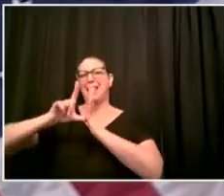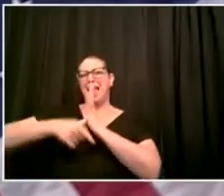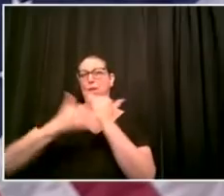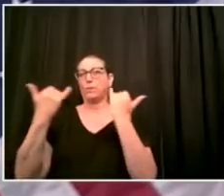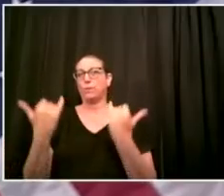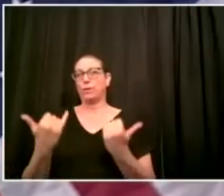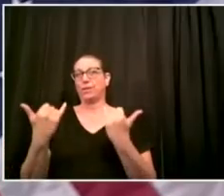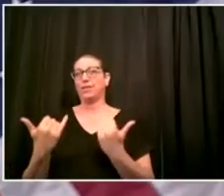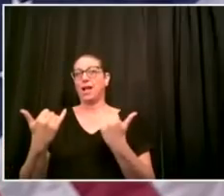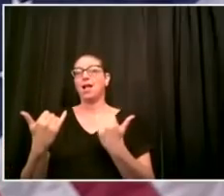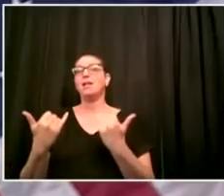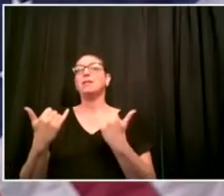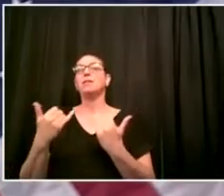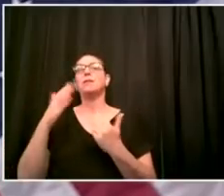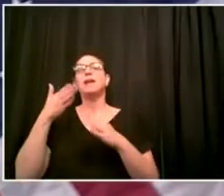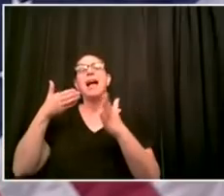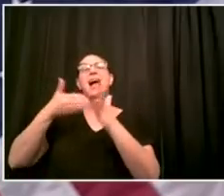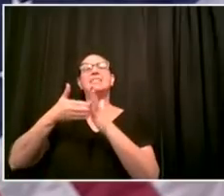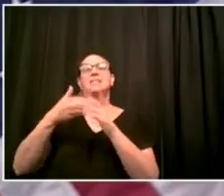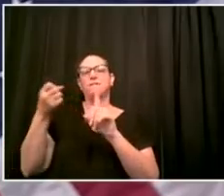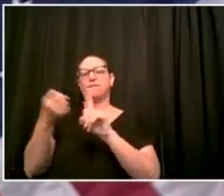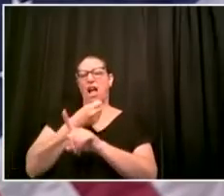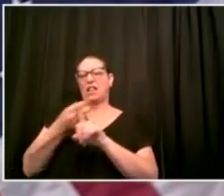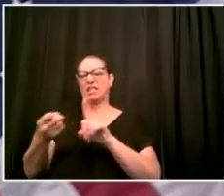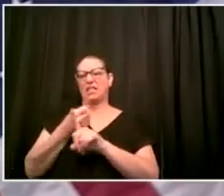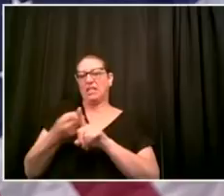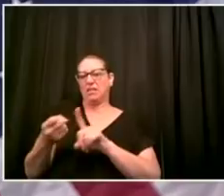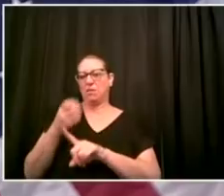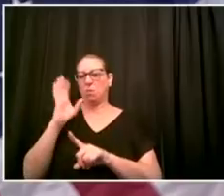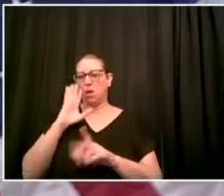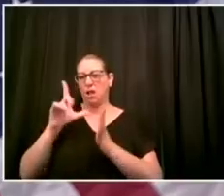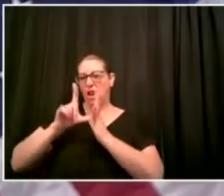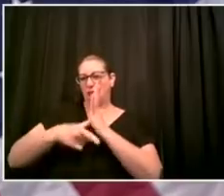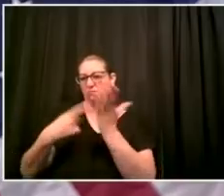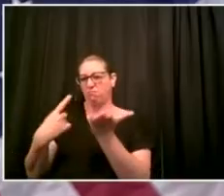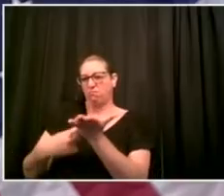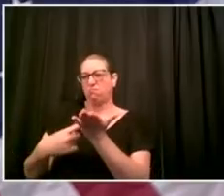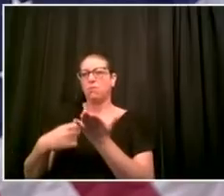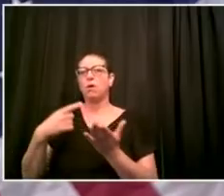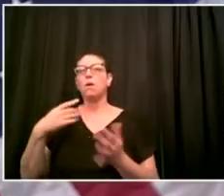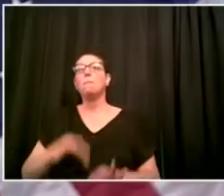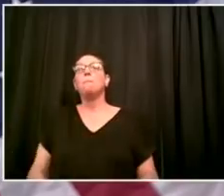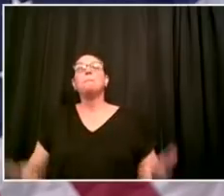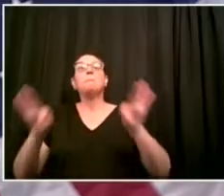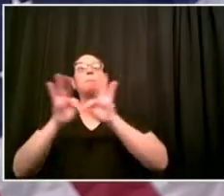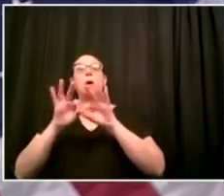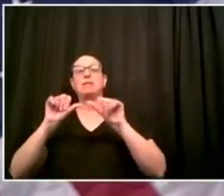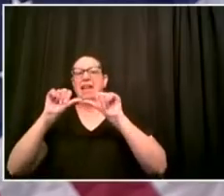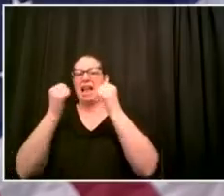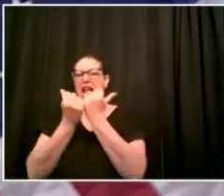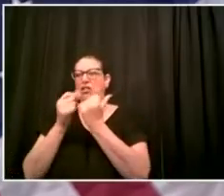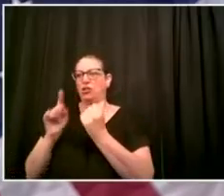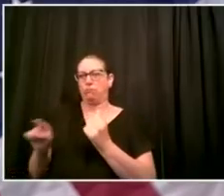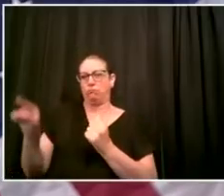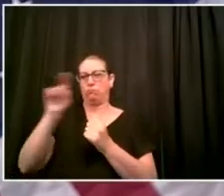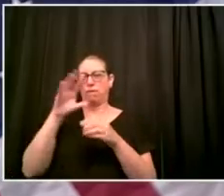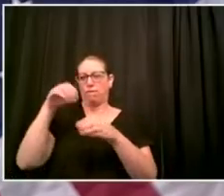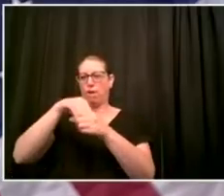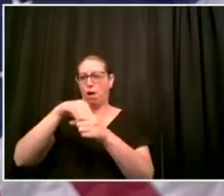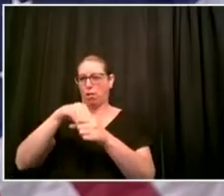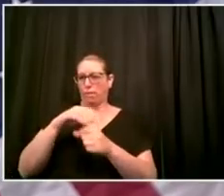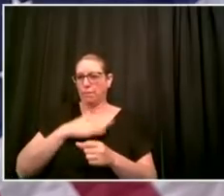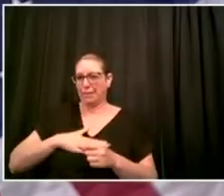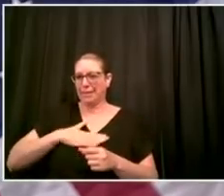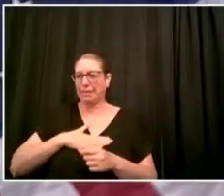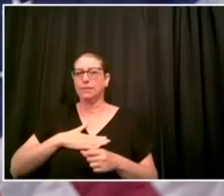communities. So I believe with the level of information and education that's out there about the coronavirus, that when you